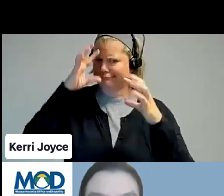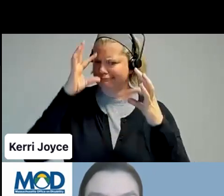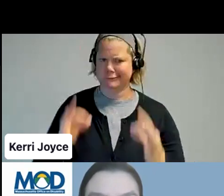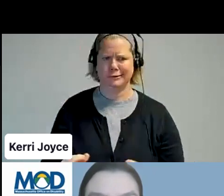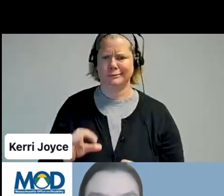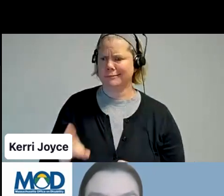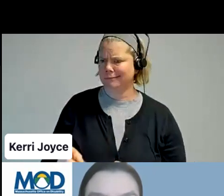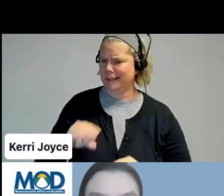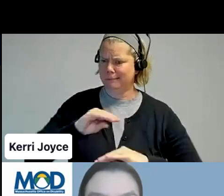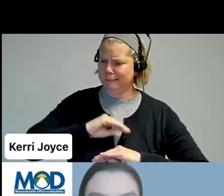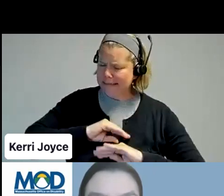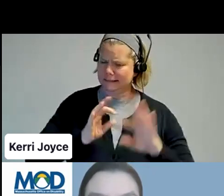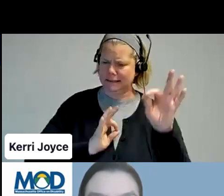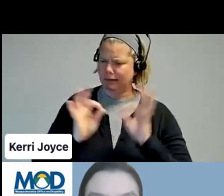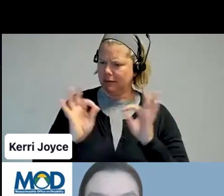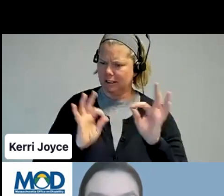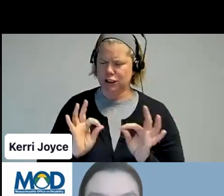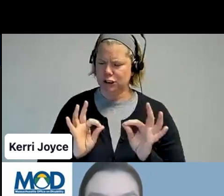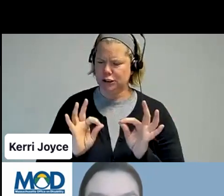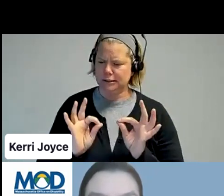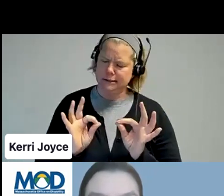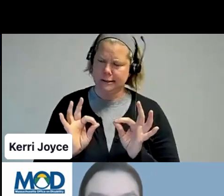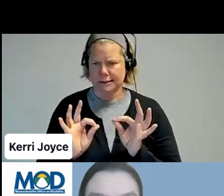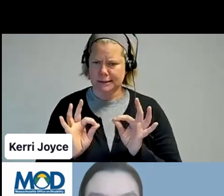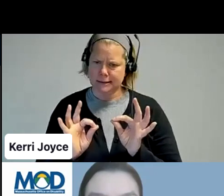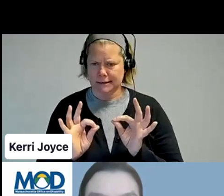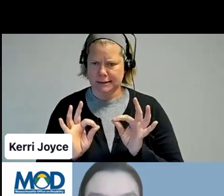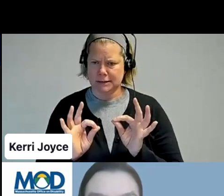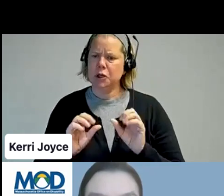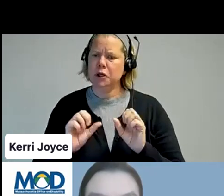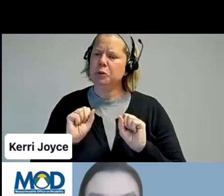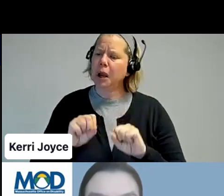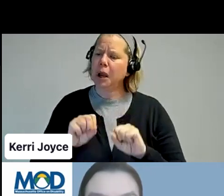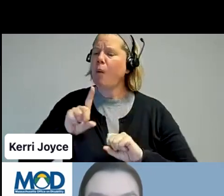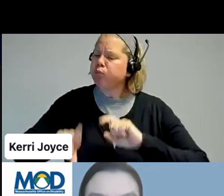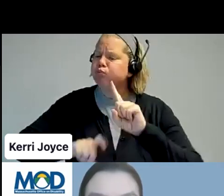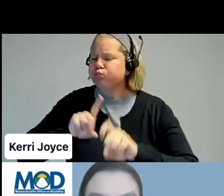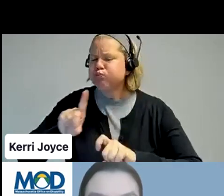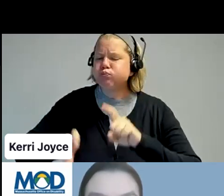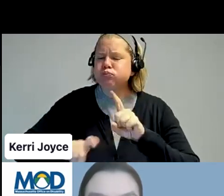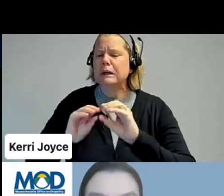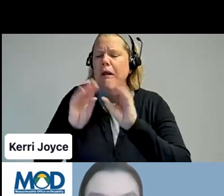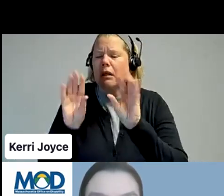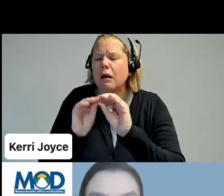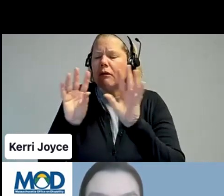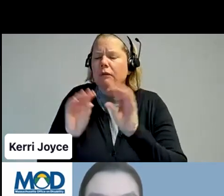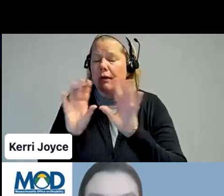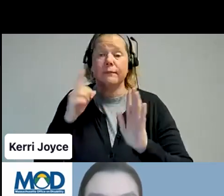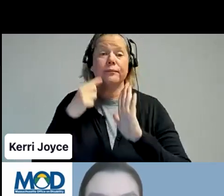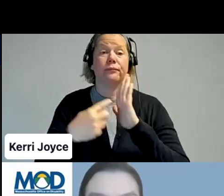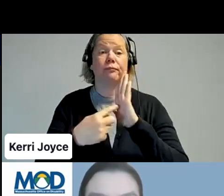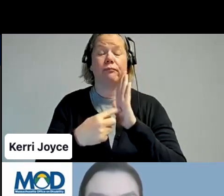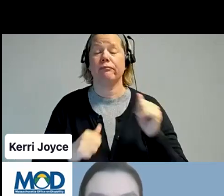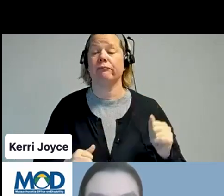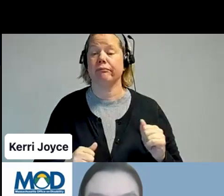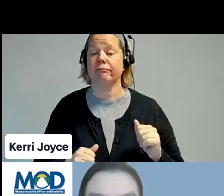meets that service animal definition, you can ask questions to clarify. So, for example,